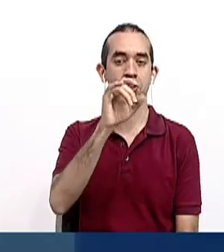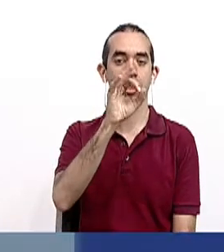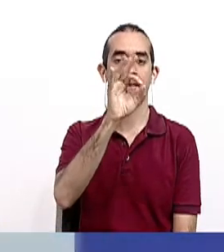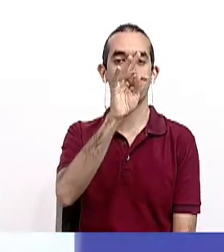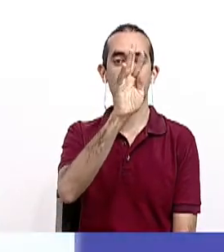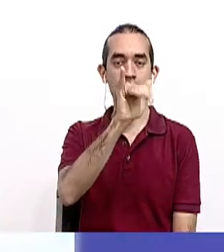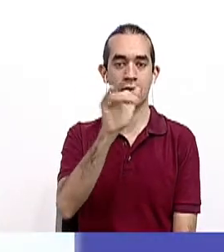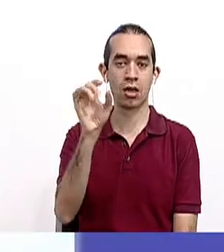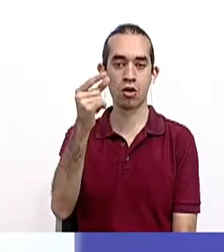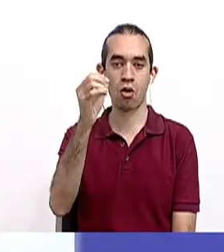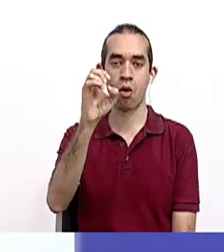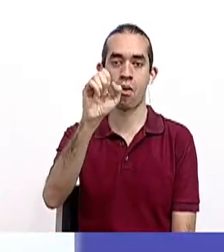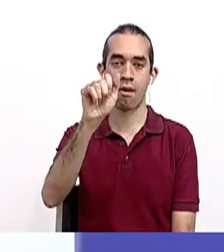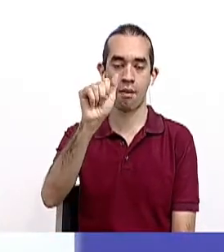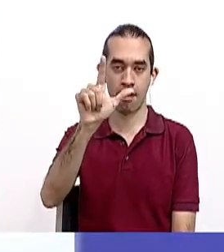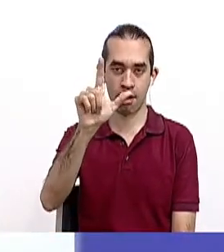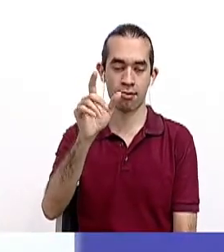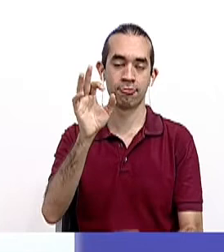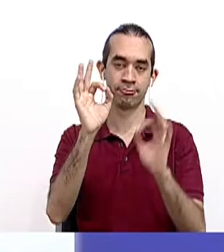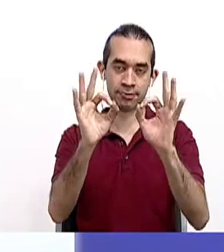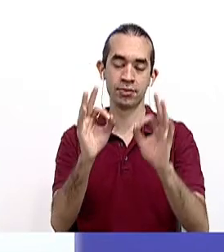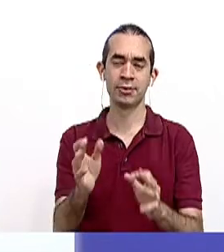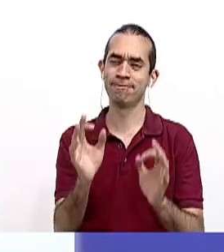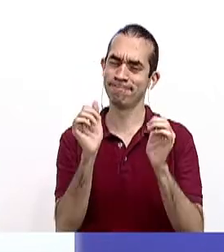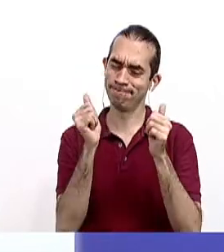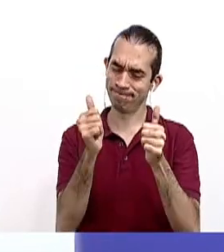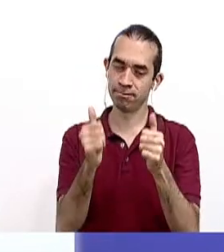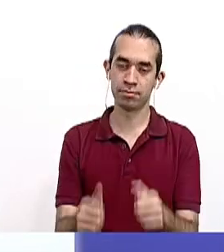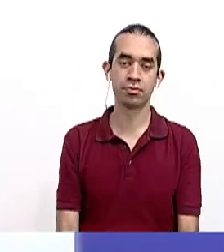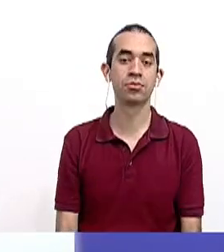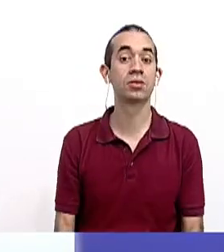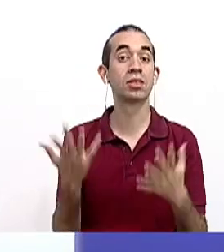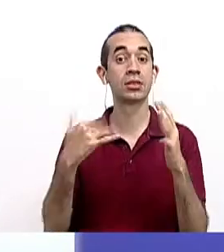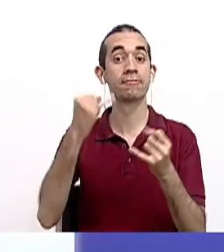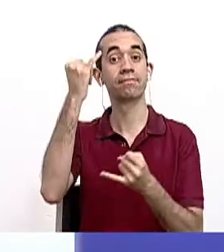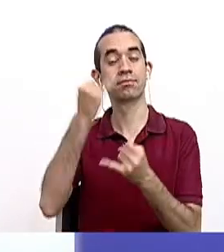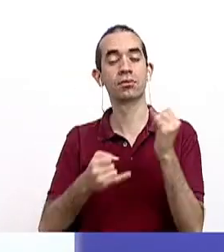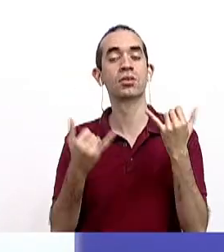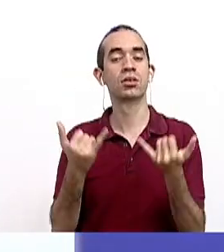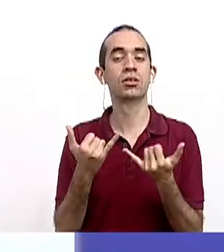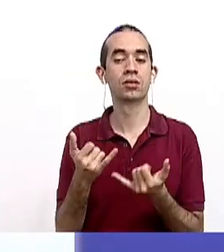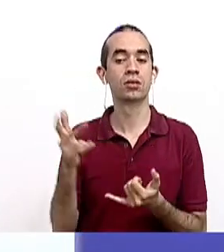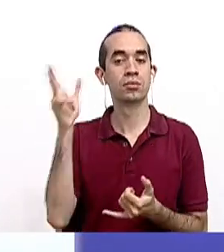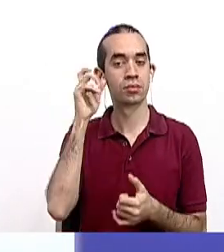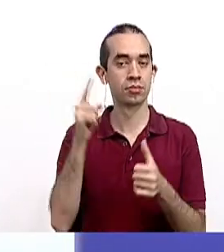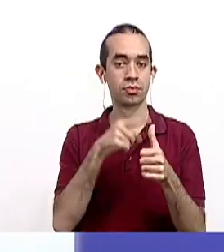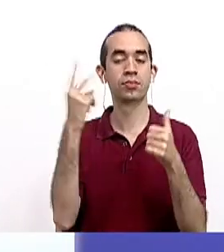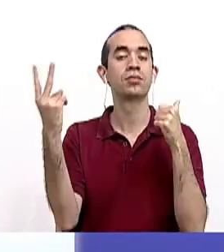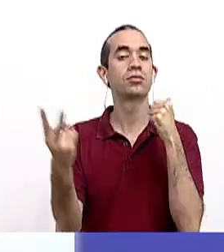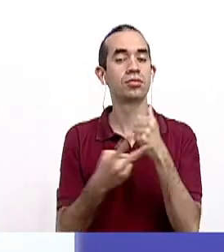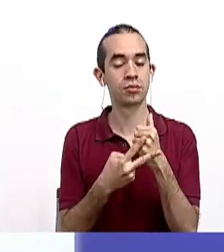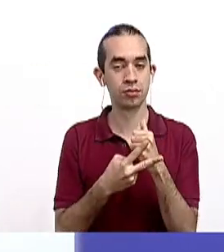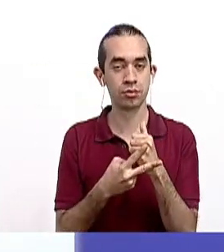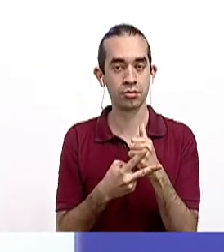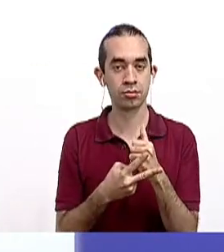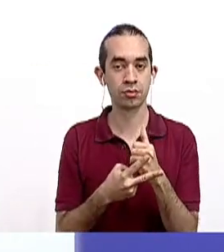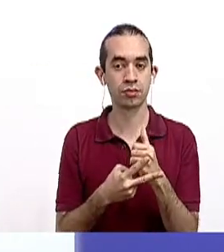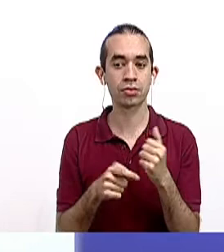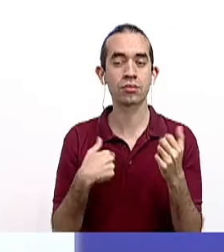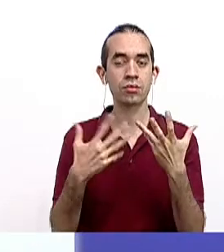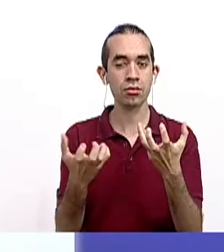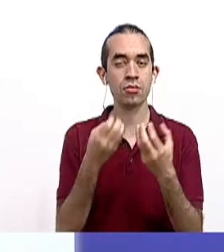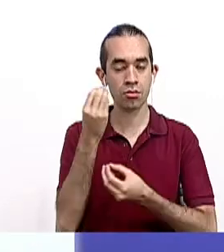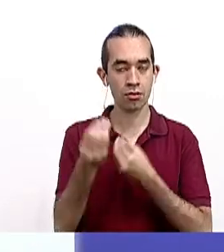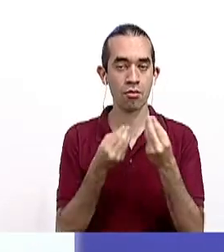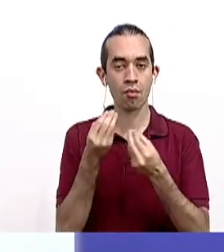Very good. Okay? Now that we've finished that, we're going to listen for the first time. And this time what I want you to do